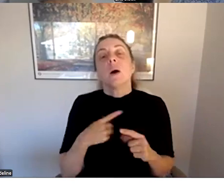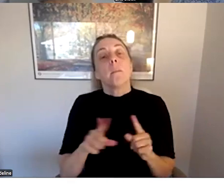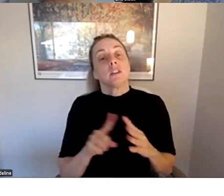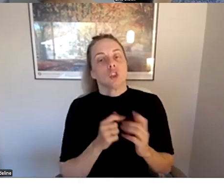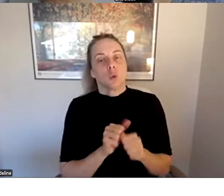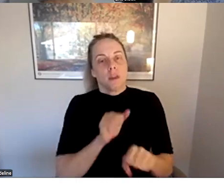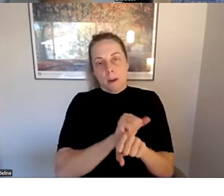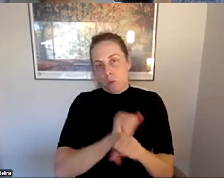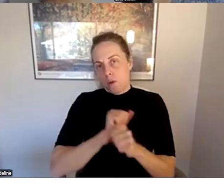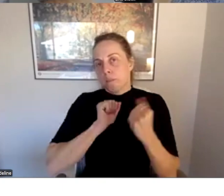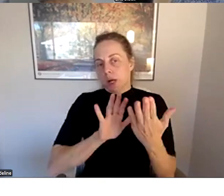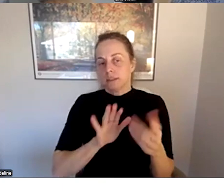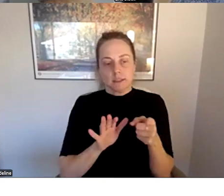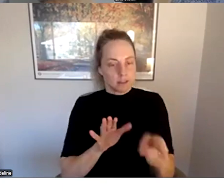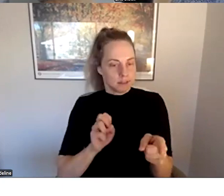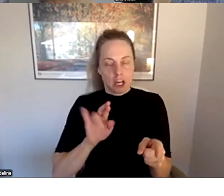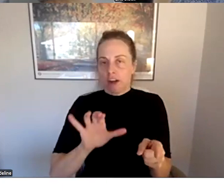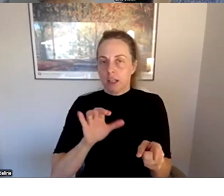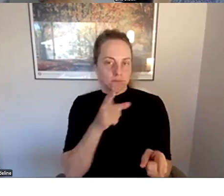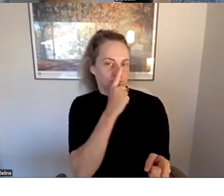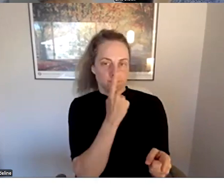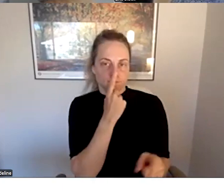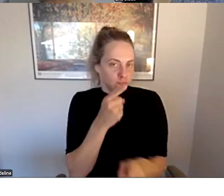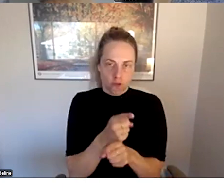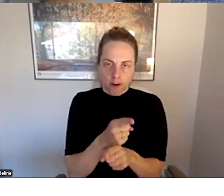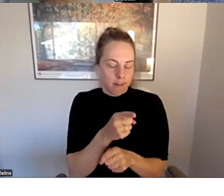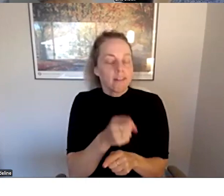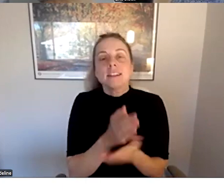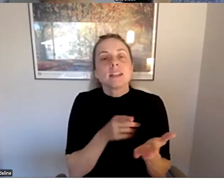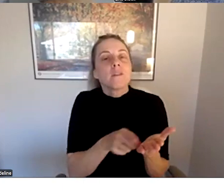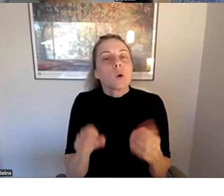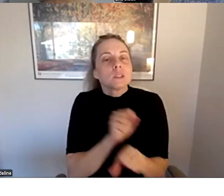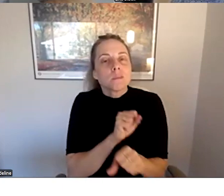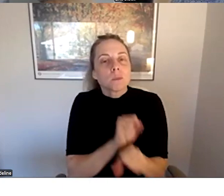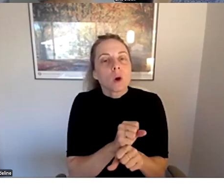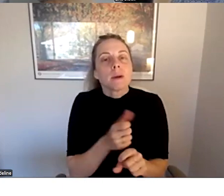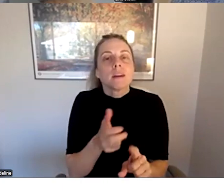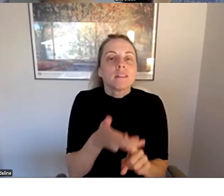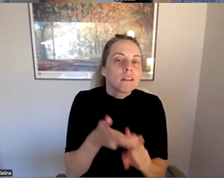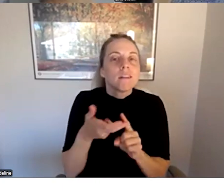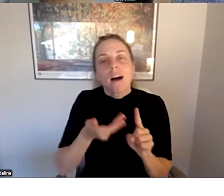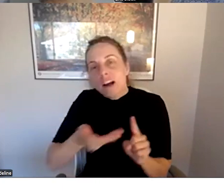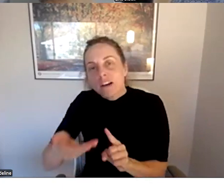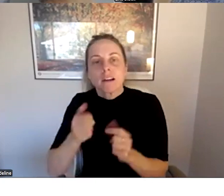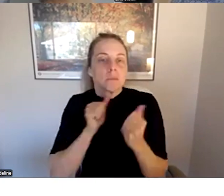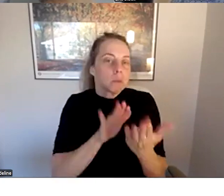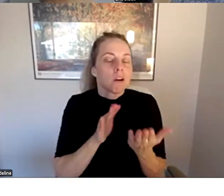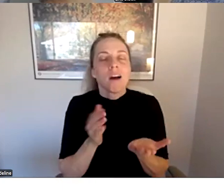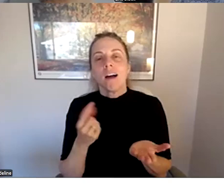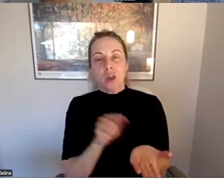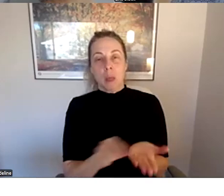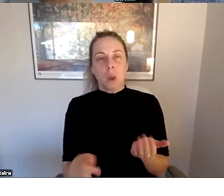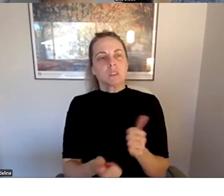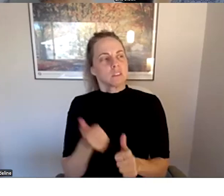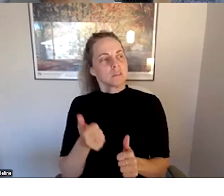practices. Eric nailed it where, you know, those employment practices generally cover a majority of the